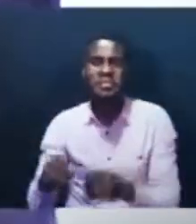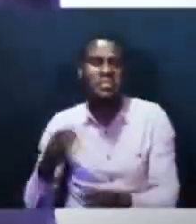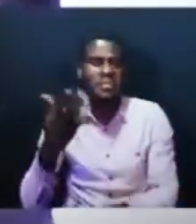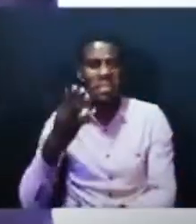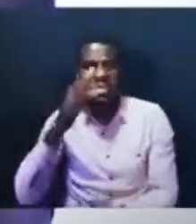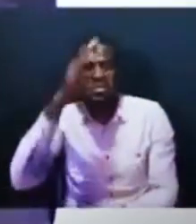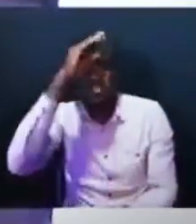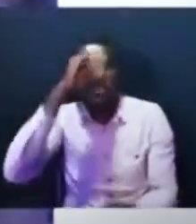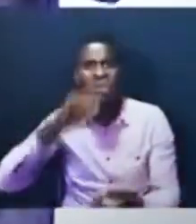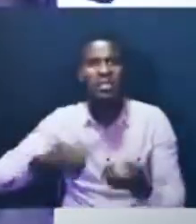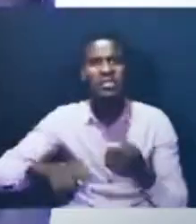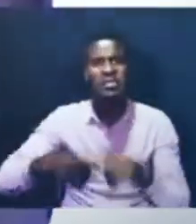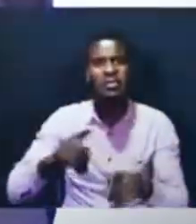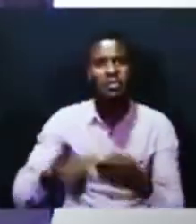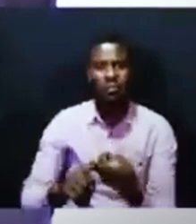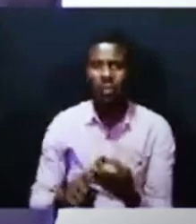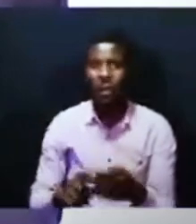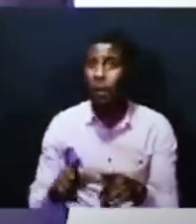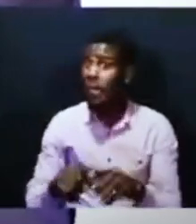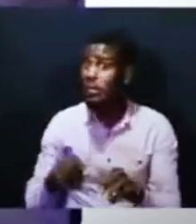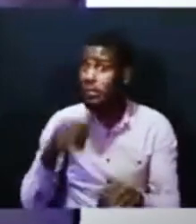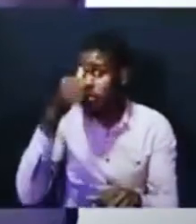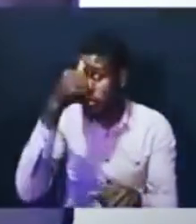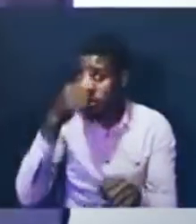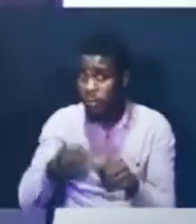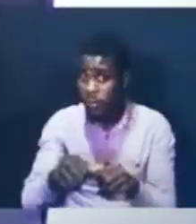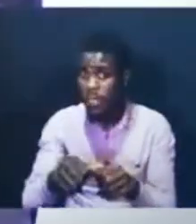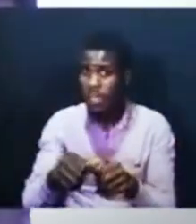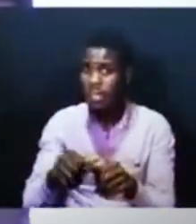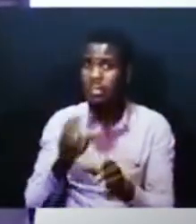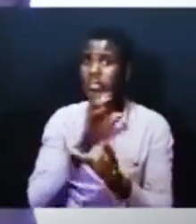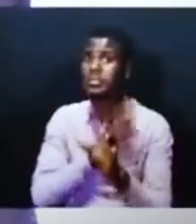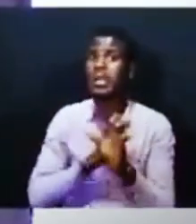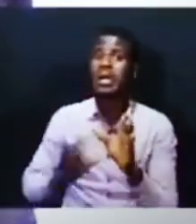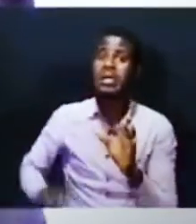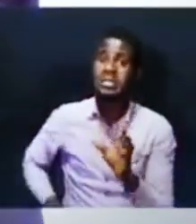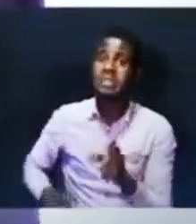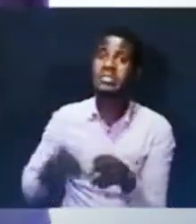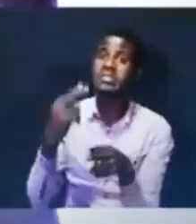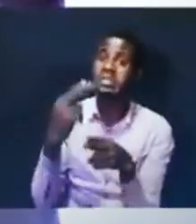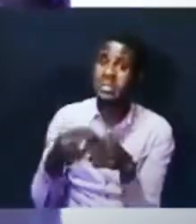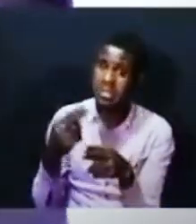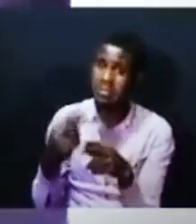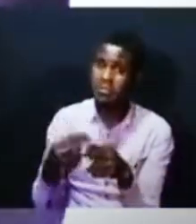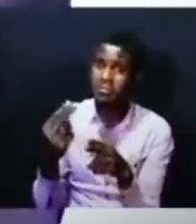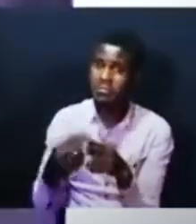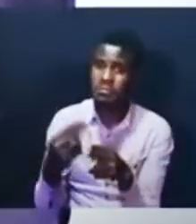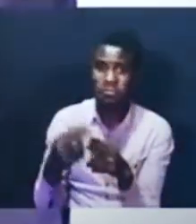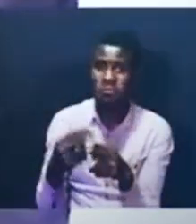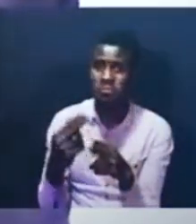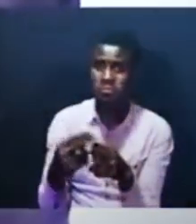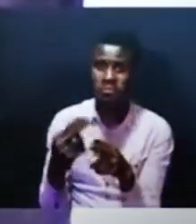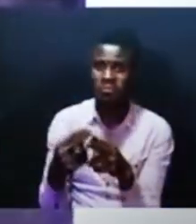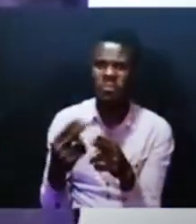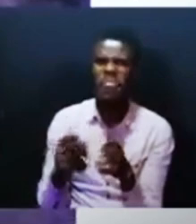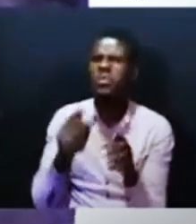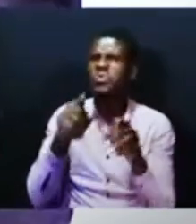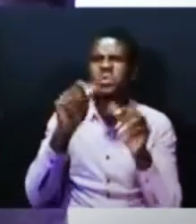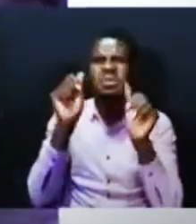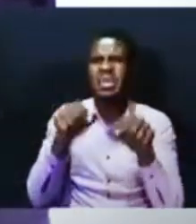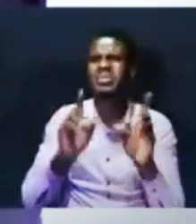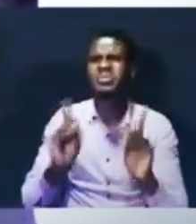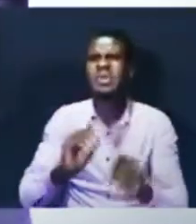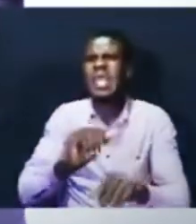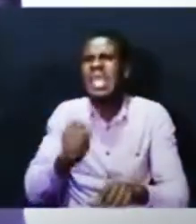remember that the name of Christ is existing. You can do